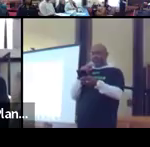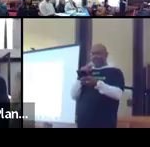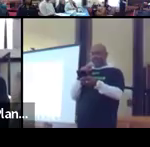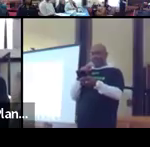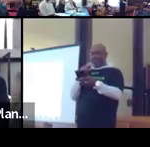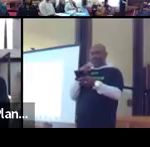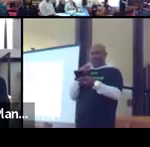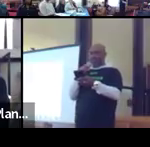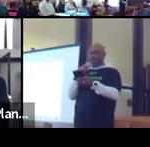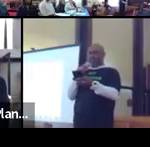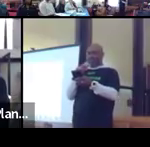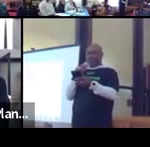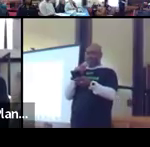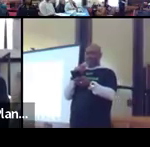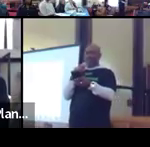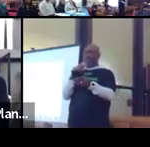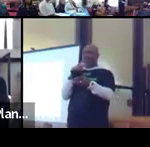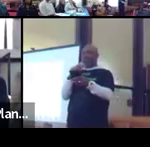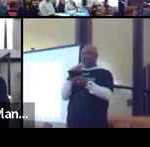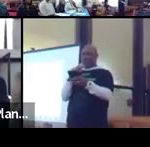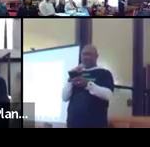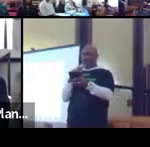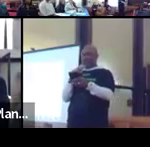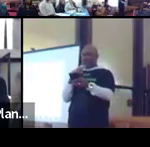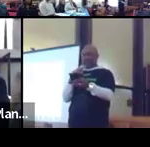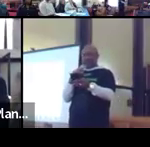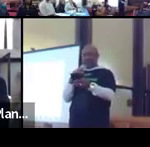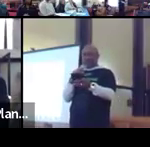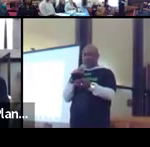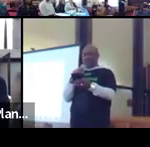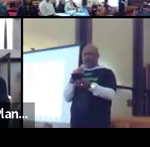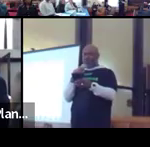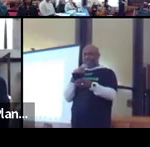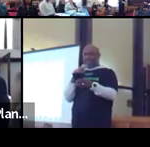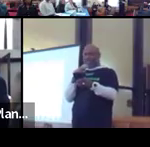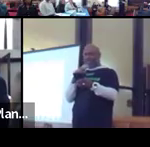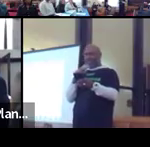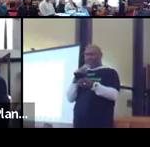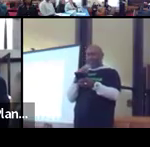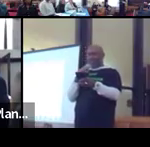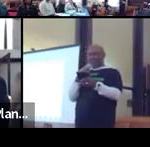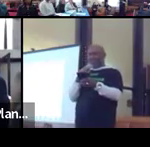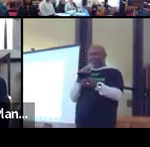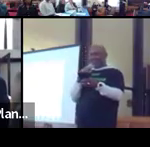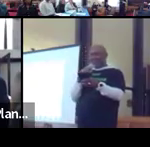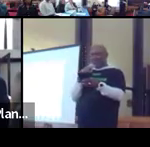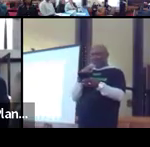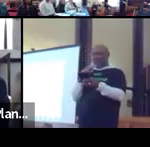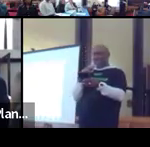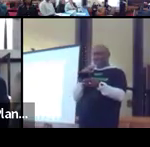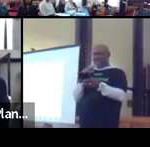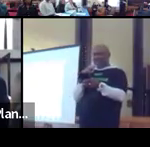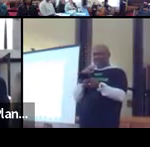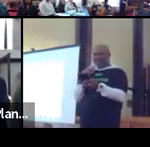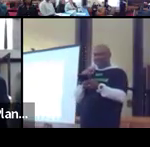a vision, but a vision without a system is just a wish. We all know the danger here.